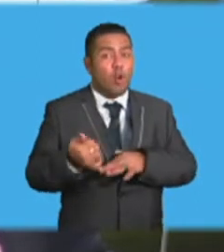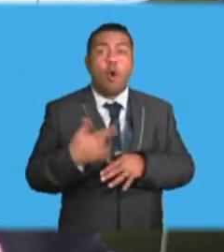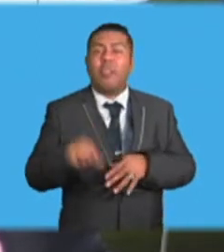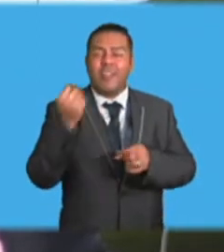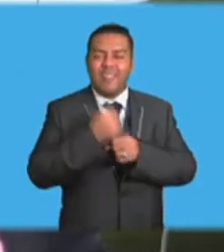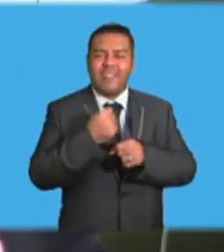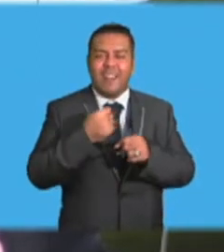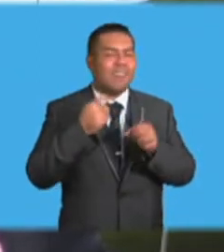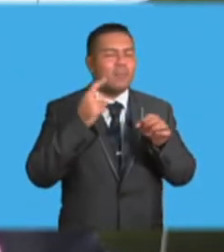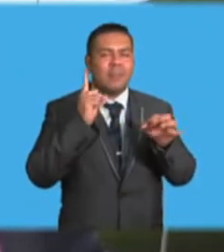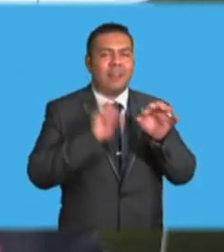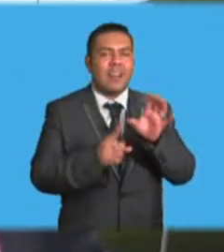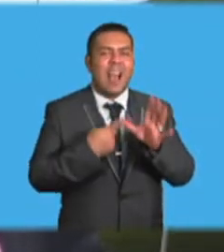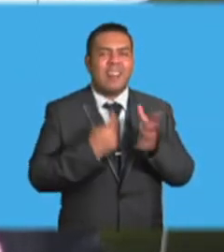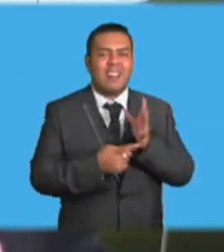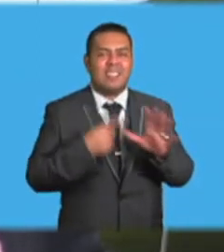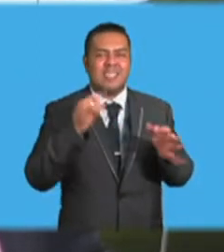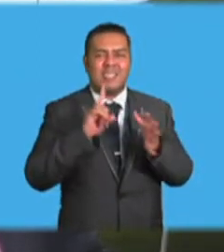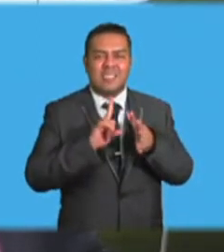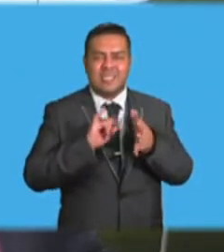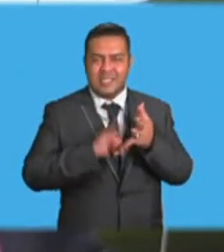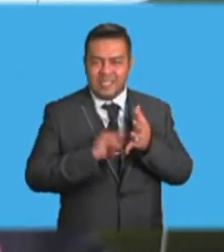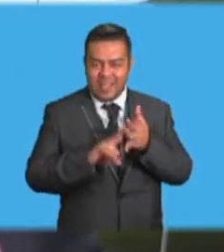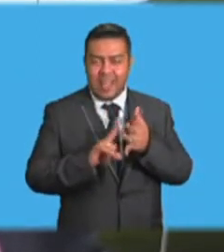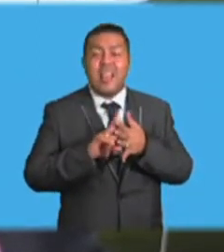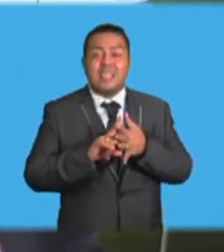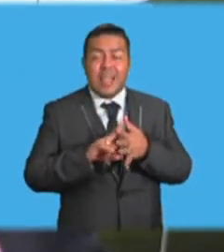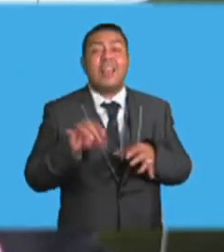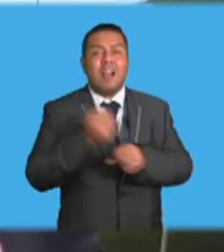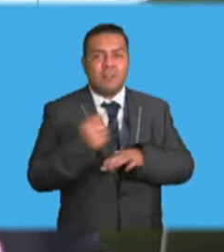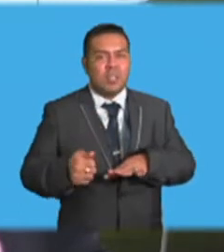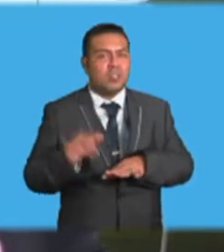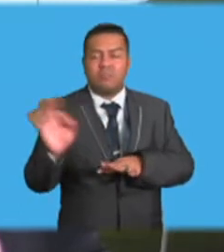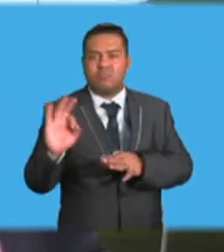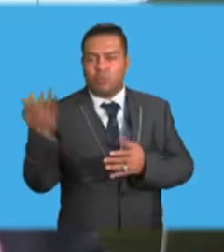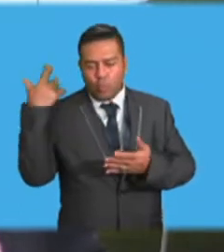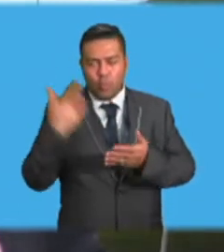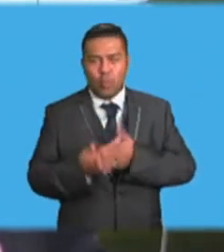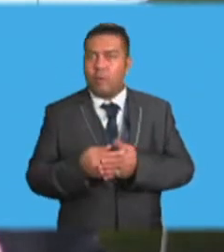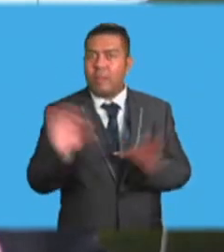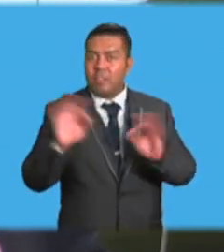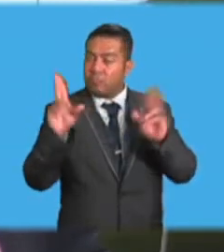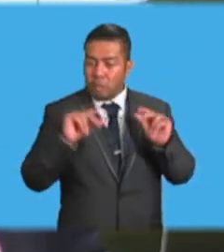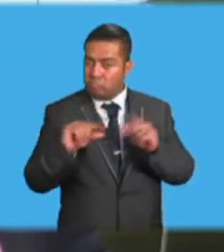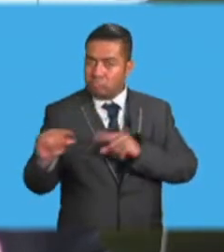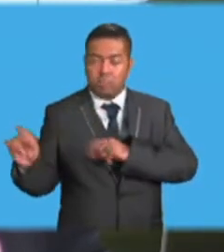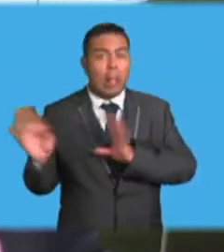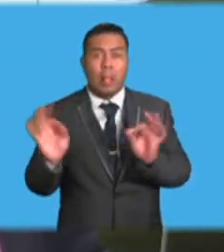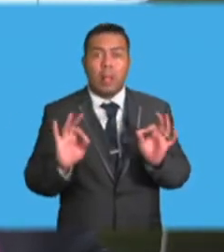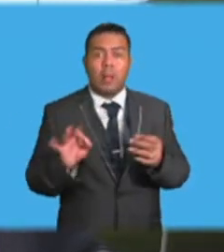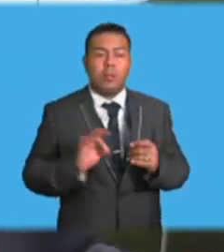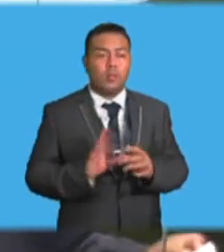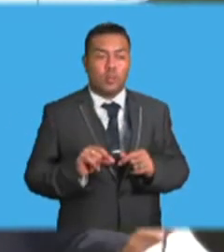this under the decisive leadership of our Honourable Prime Minister. And indeed, Madam Speaker, the members would remember there was actually a